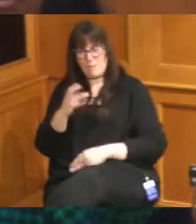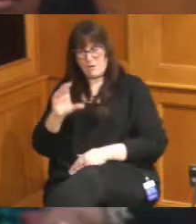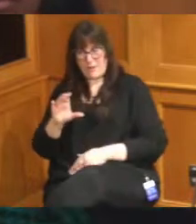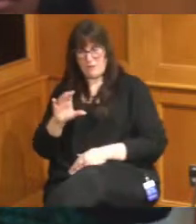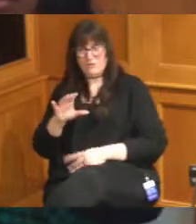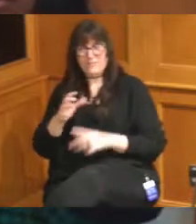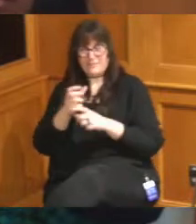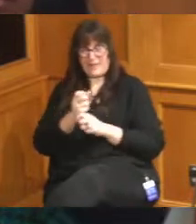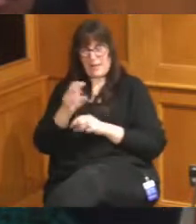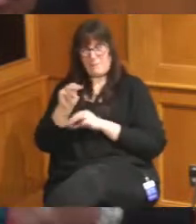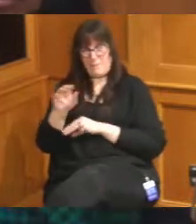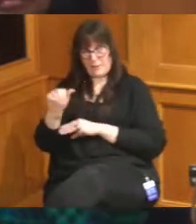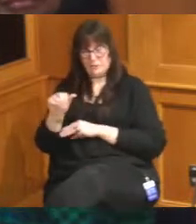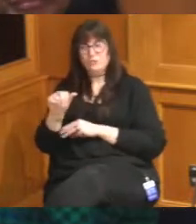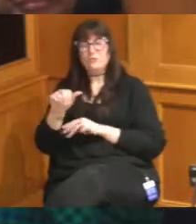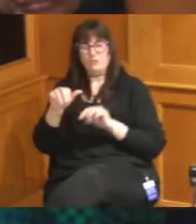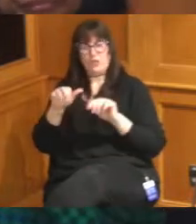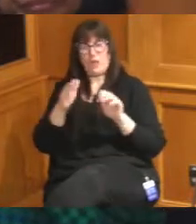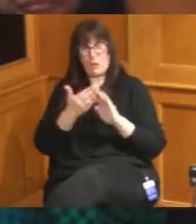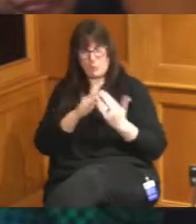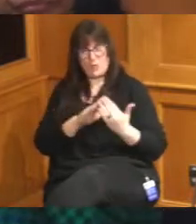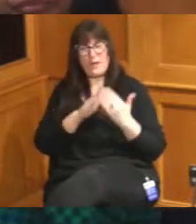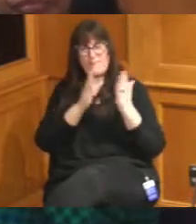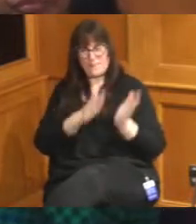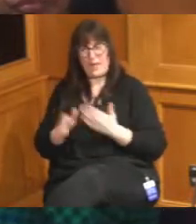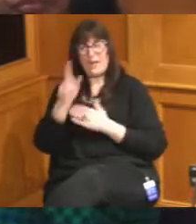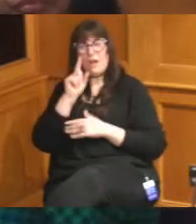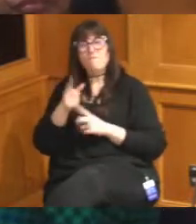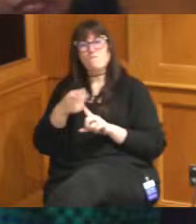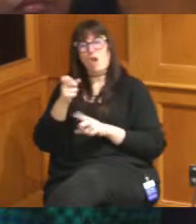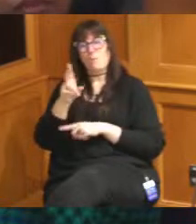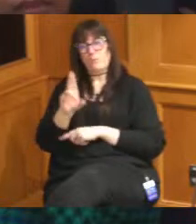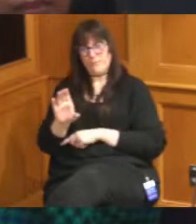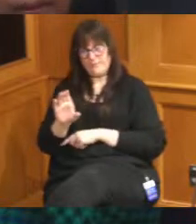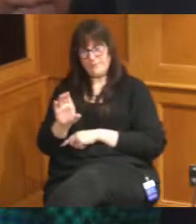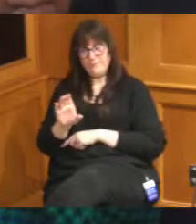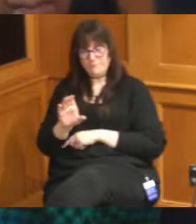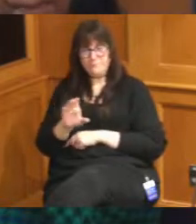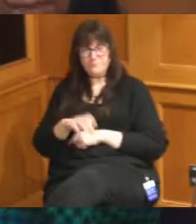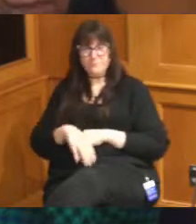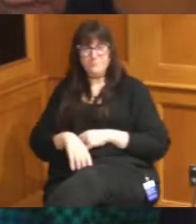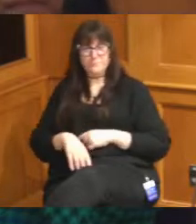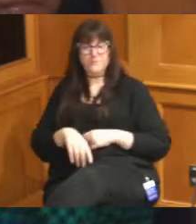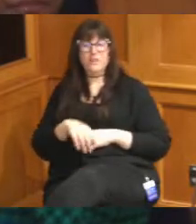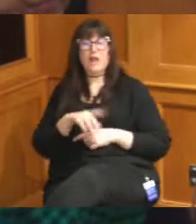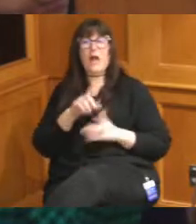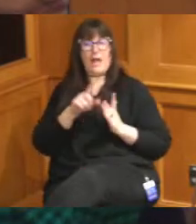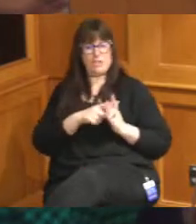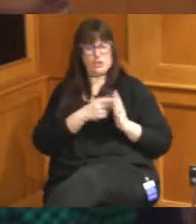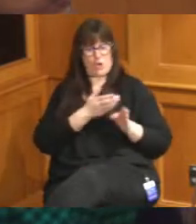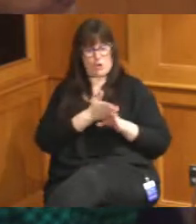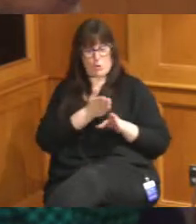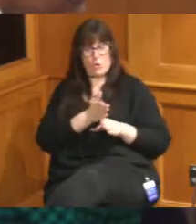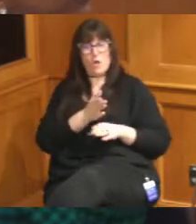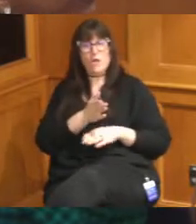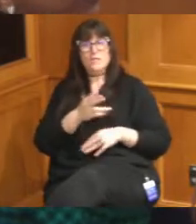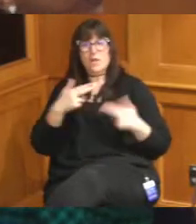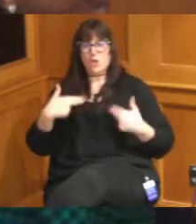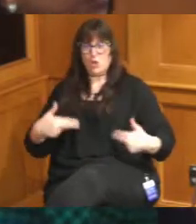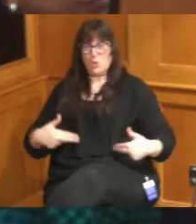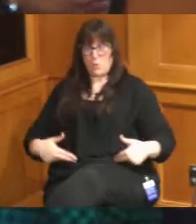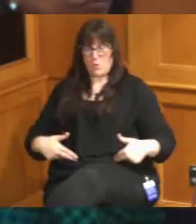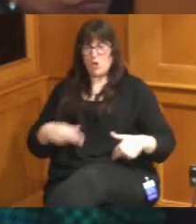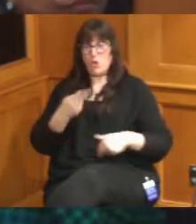receive her master's degree in community planning from the University of Cincinnati, after which she began her career as a human services